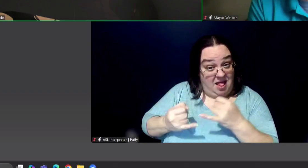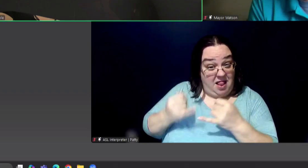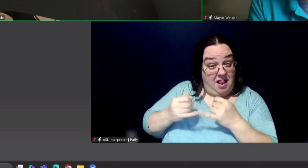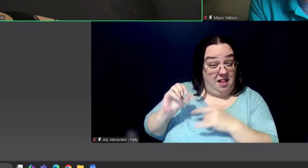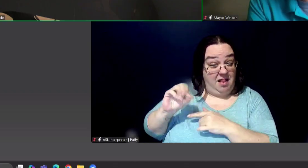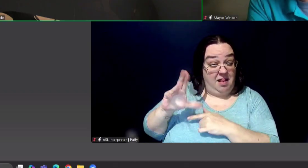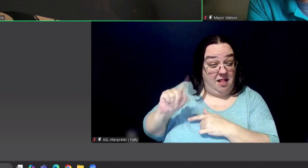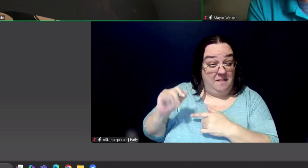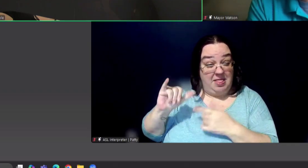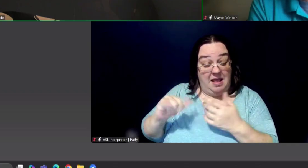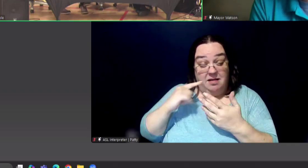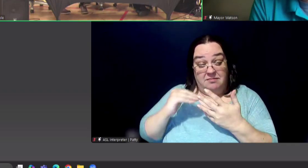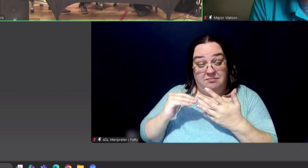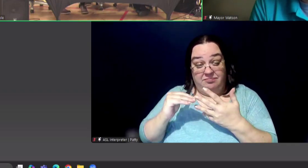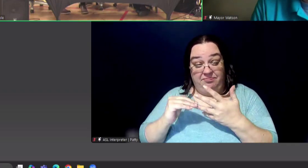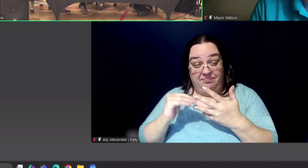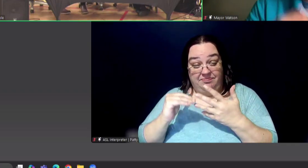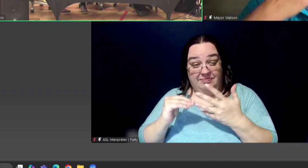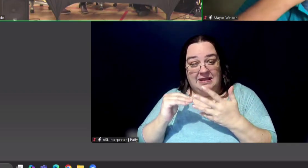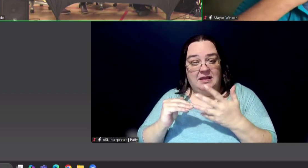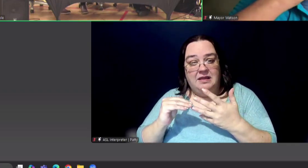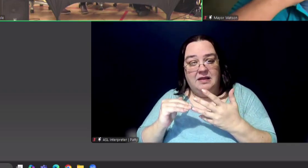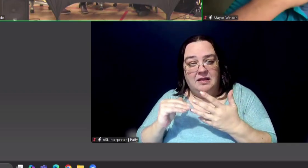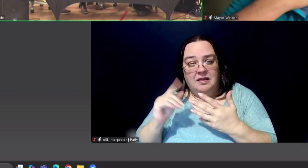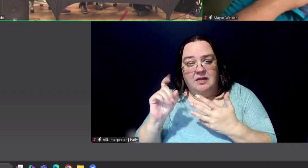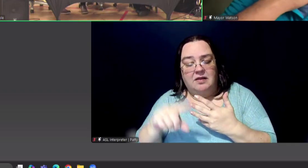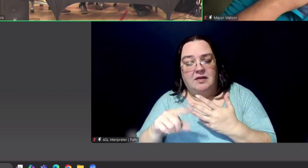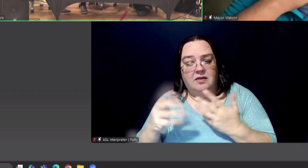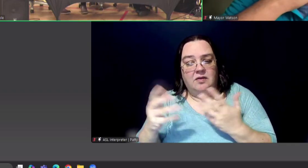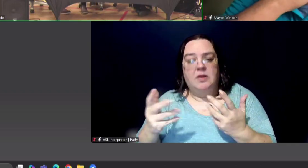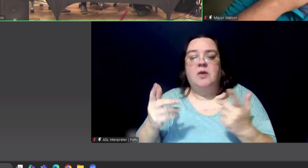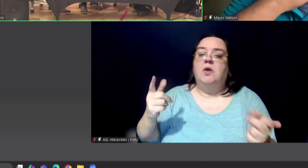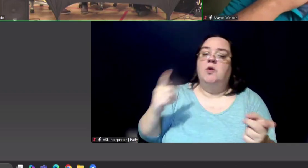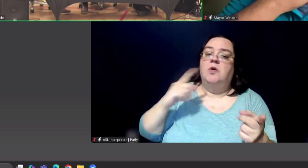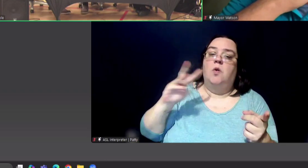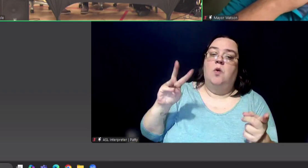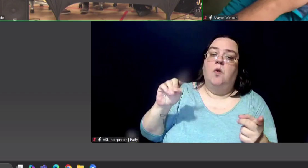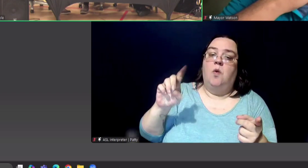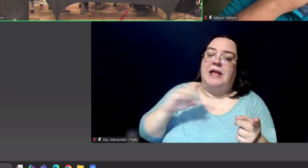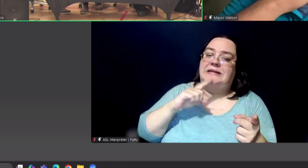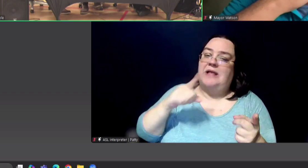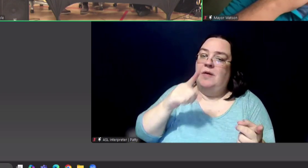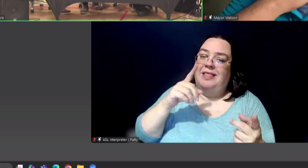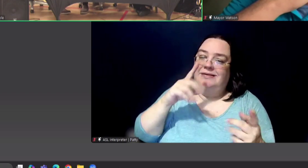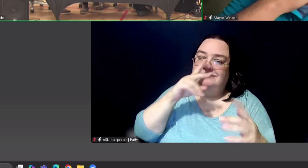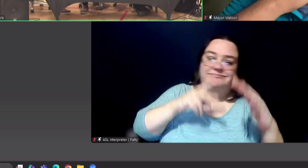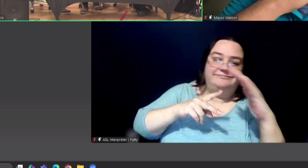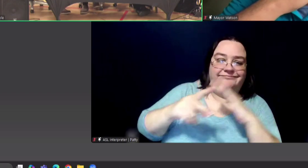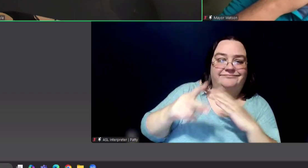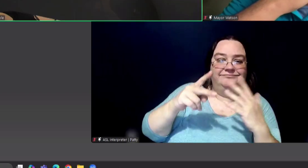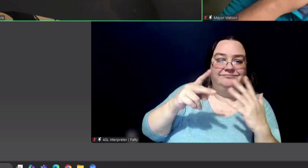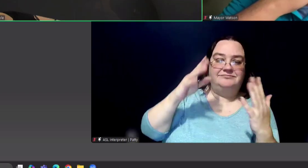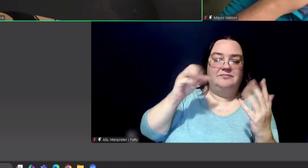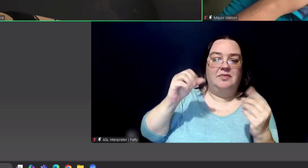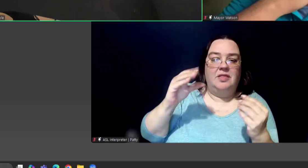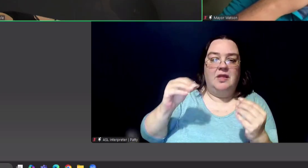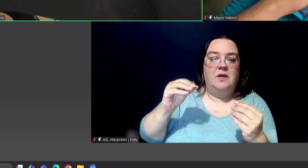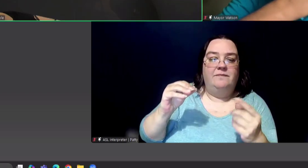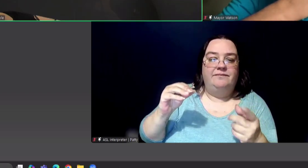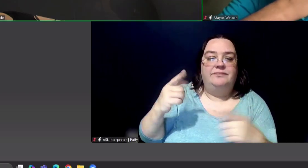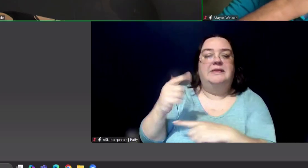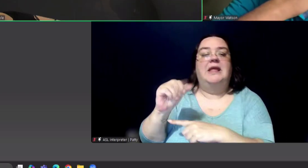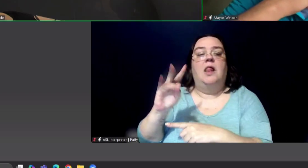part? Well, they're anticipating, okay? Right. So they're going to get some questions